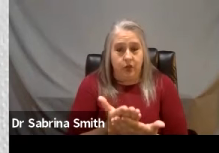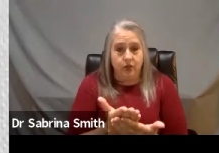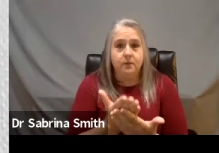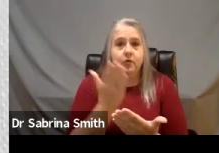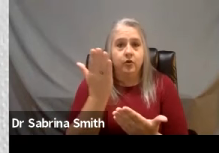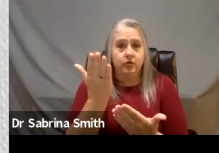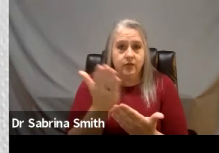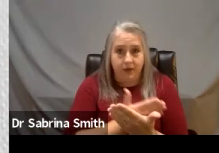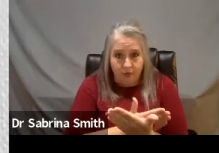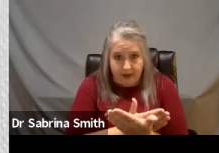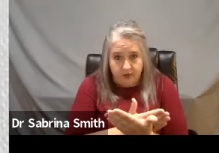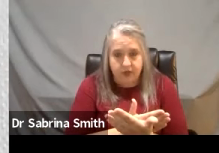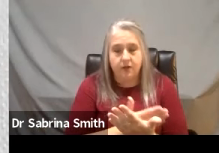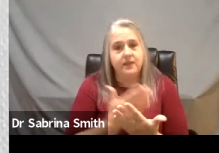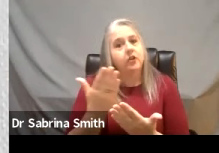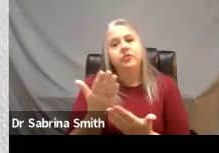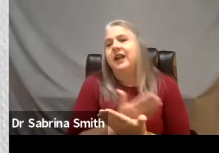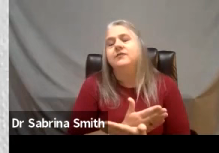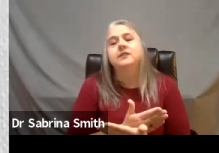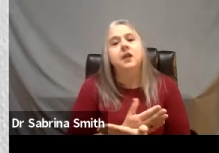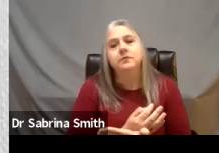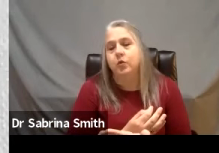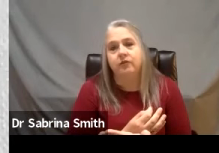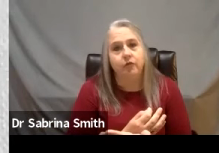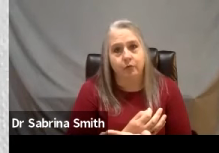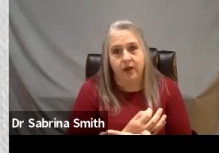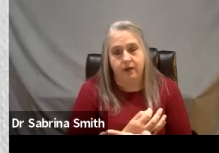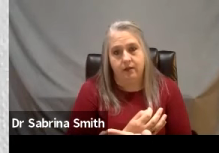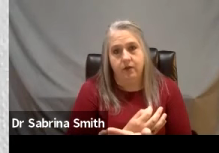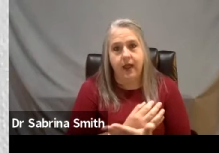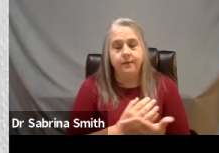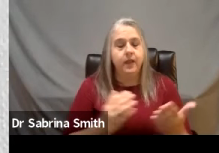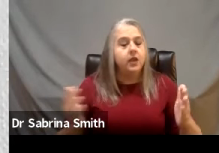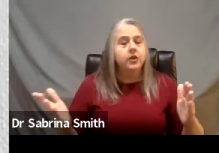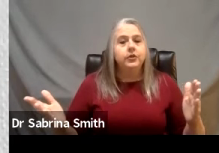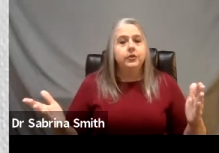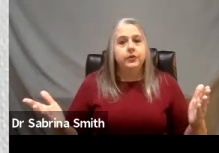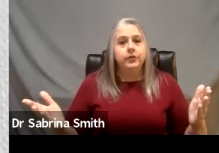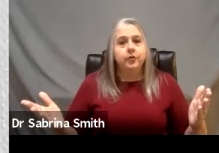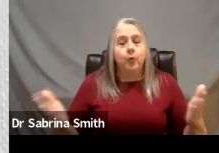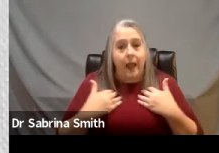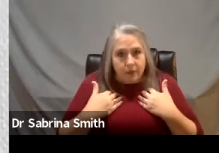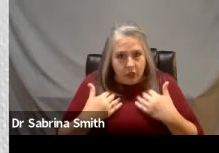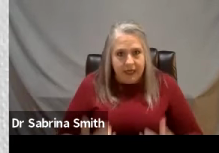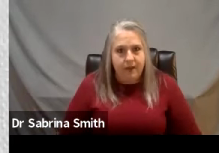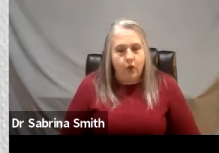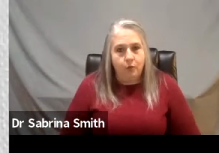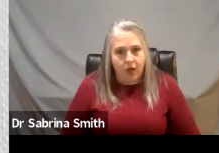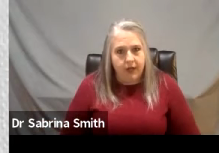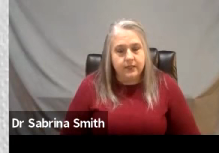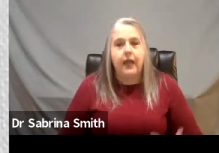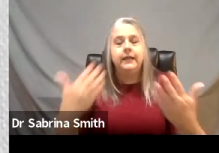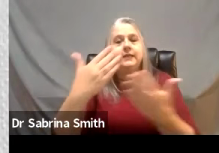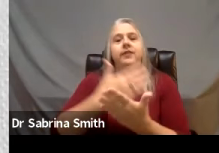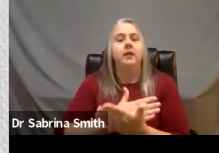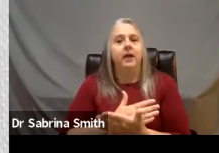we talked about before, there's going to be your raters that are going to be there. They're going to have some sort of rubric, okay? When I'm looking at my own